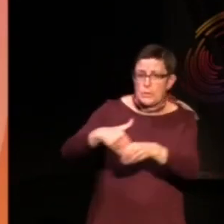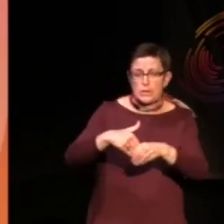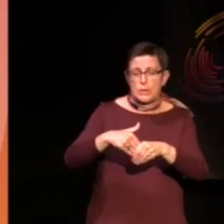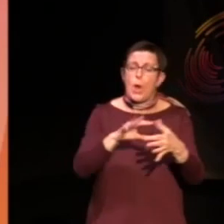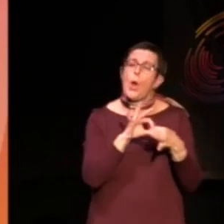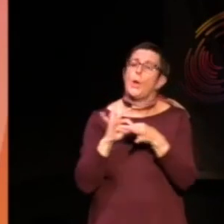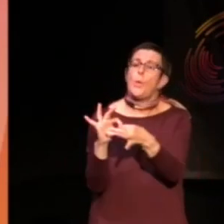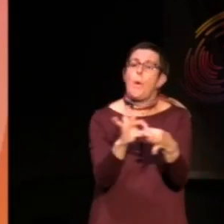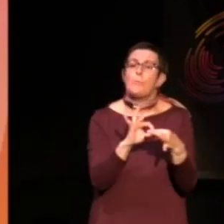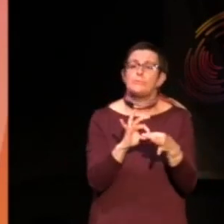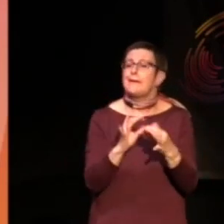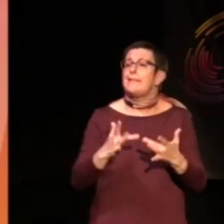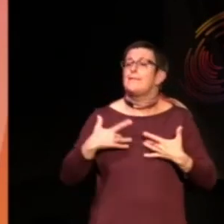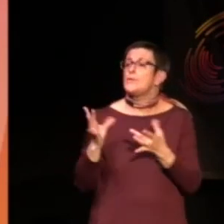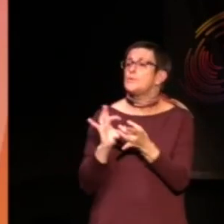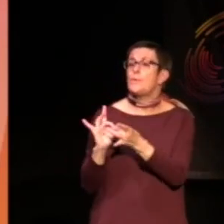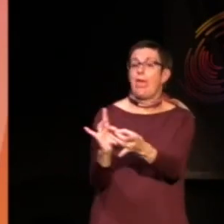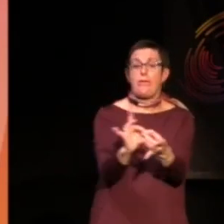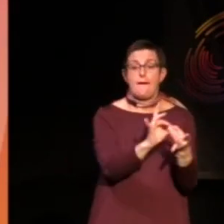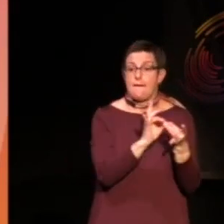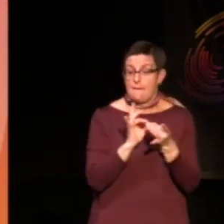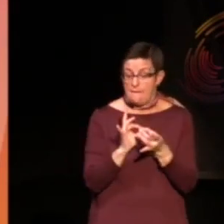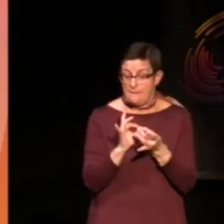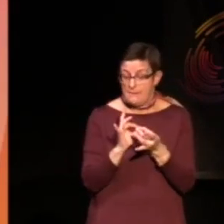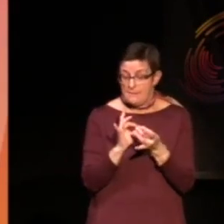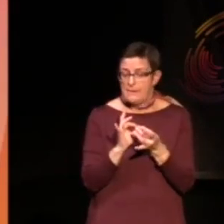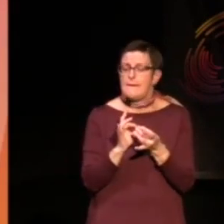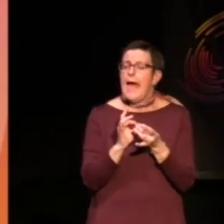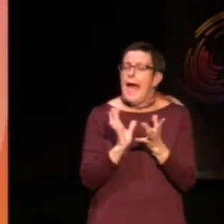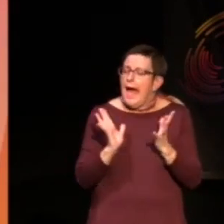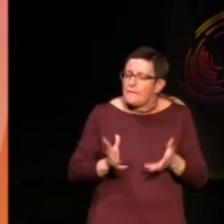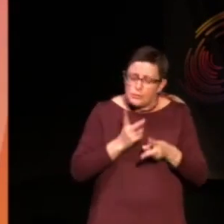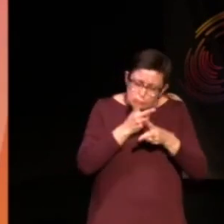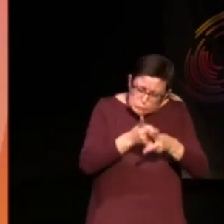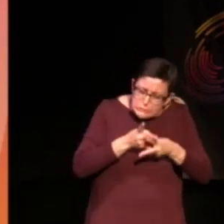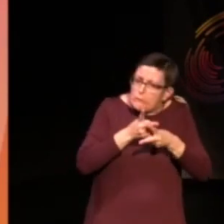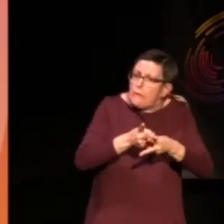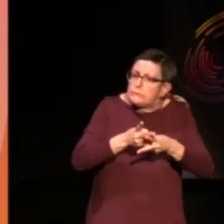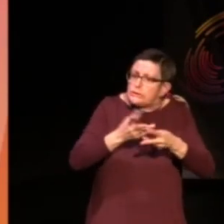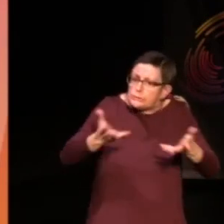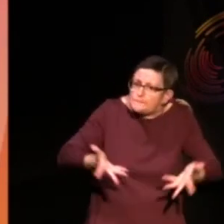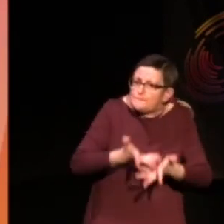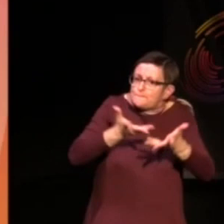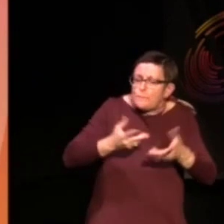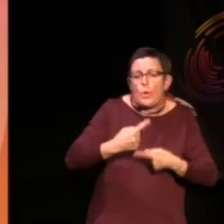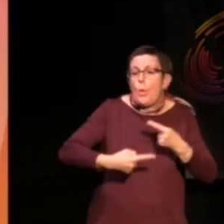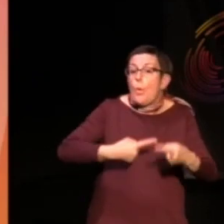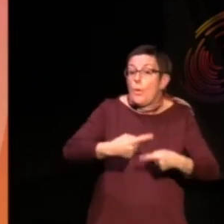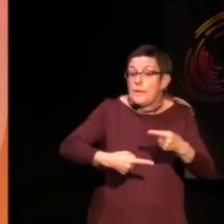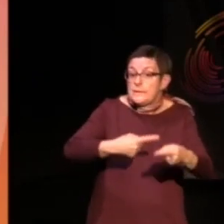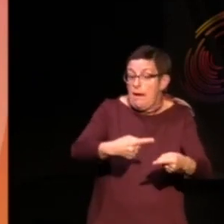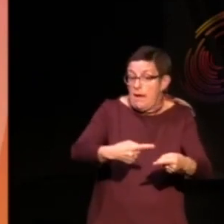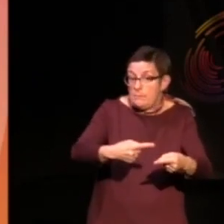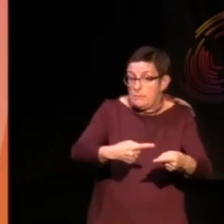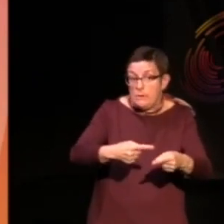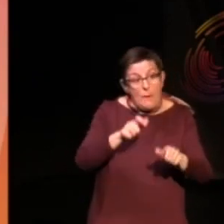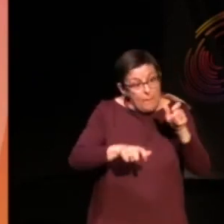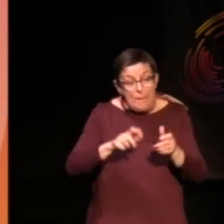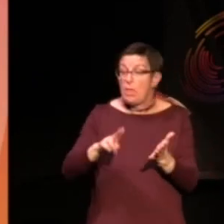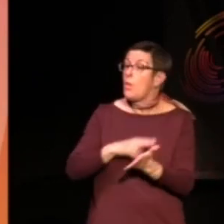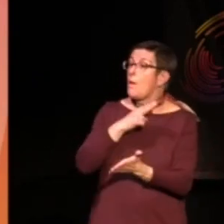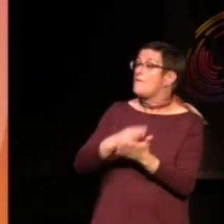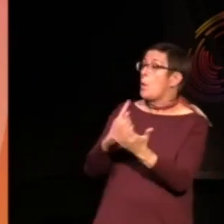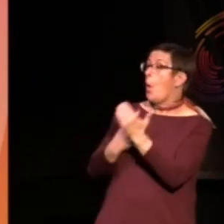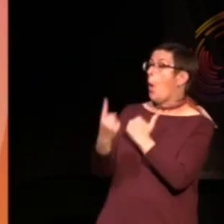and coexistence. As such, it has to be nourished all the time. The ballot box in itself is not enough